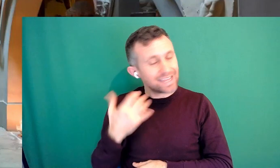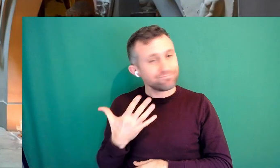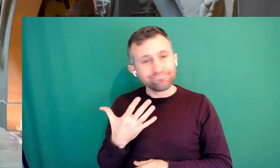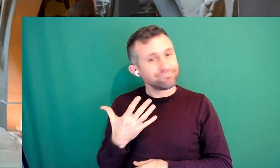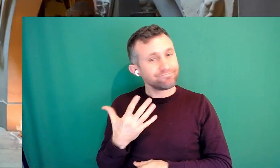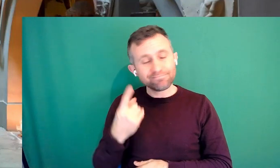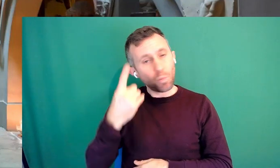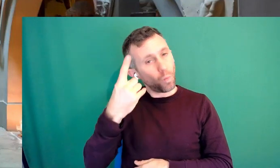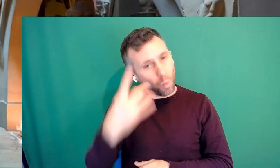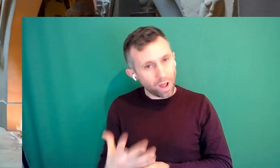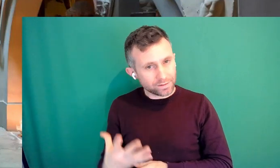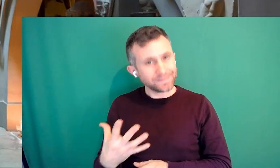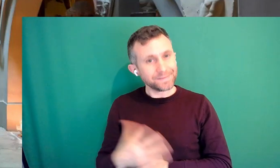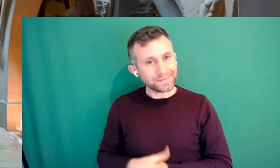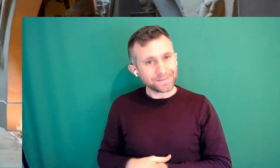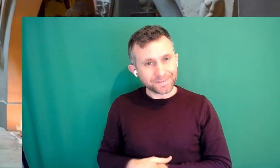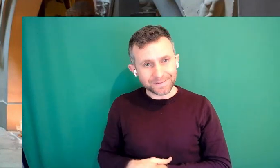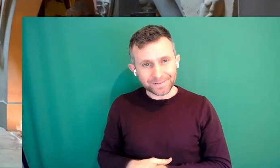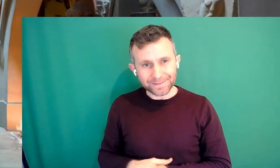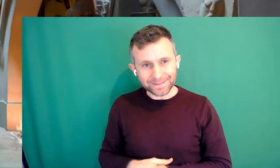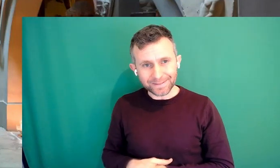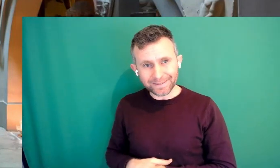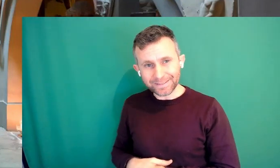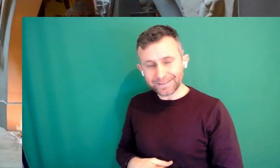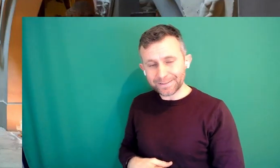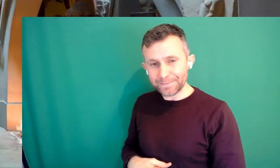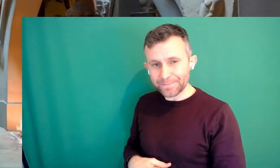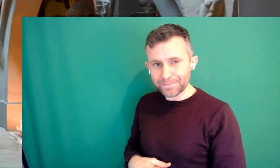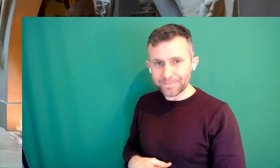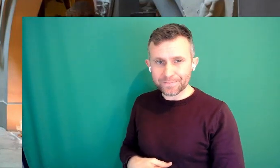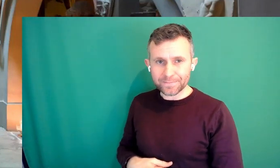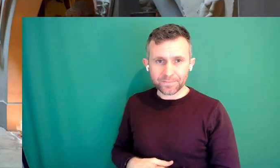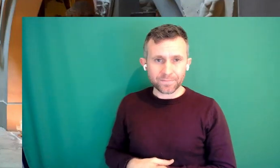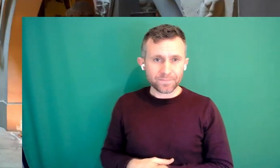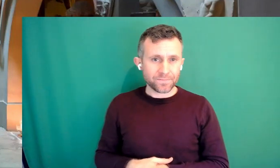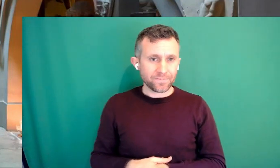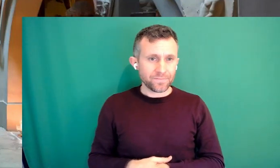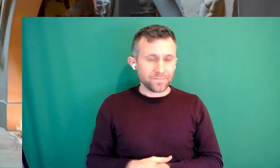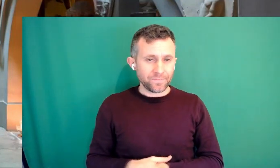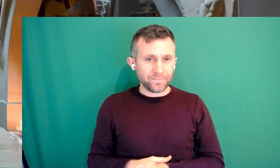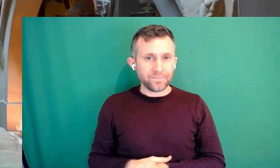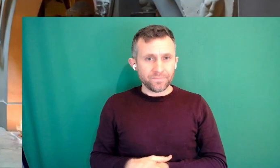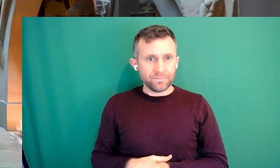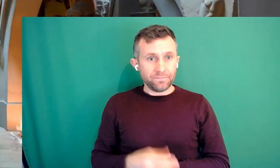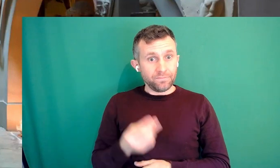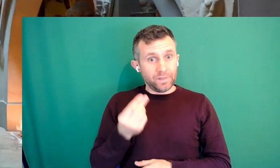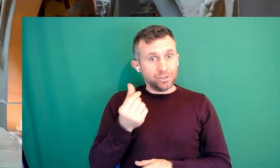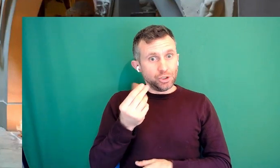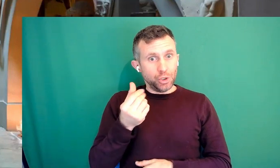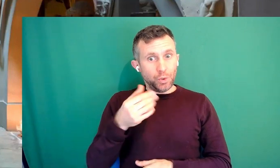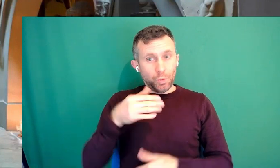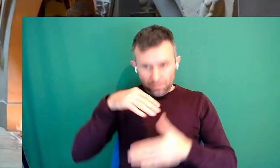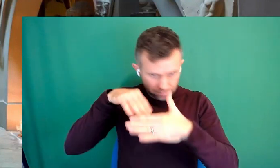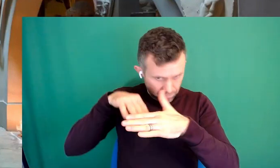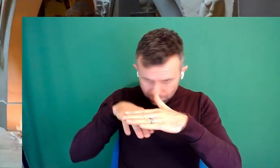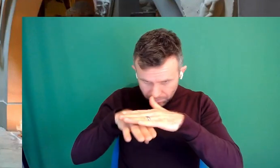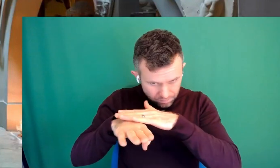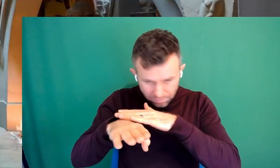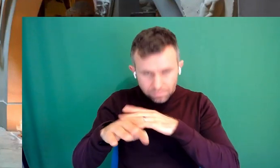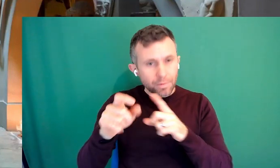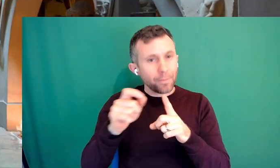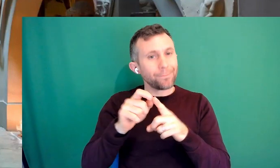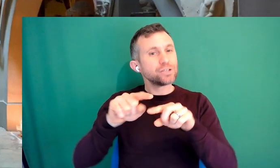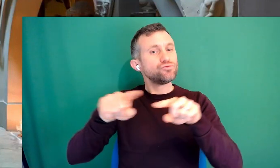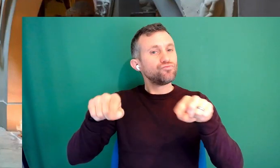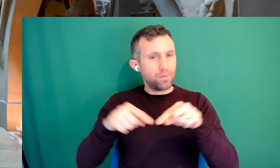extraordinary object, a single piece of Egyptian alabaster reaching almost 3 meters in length and